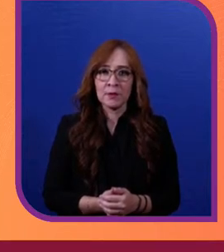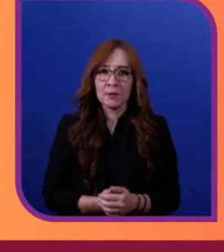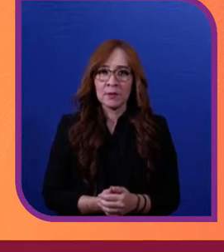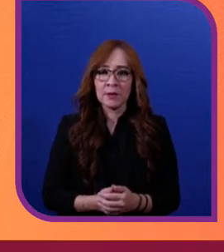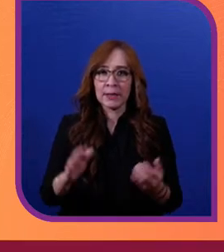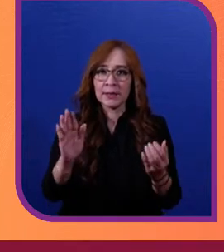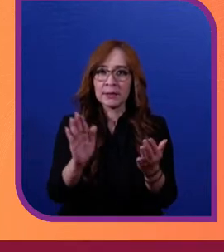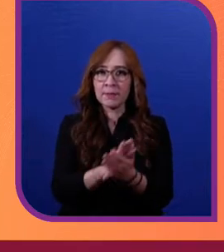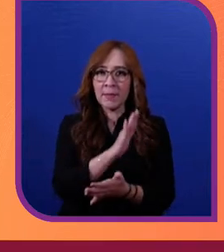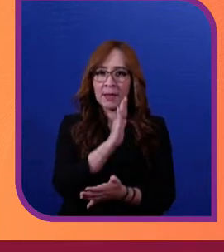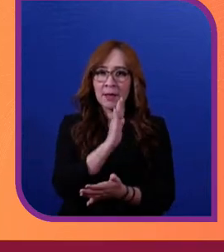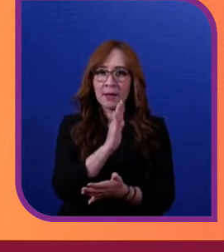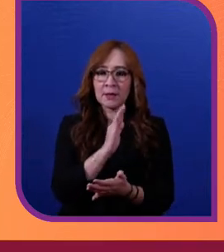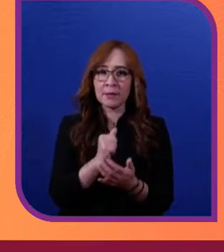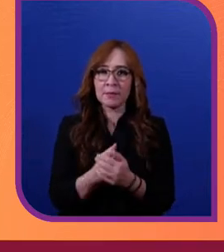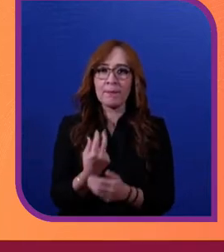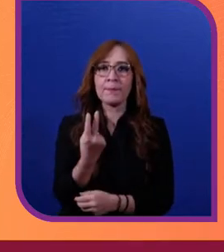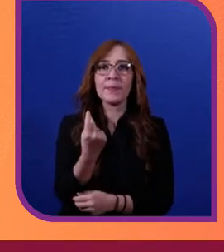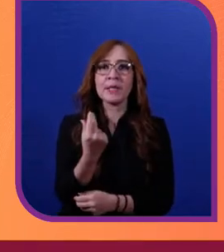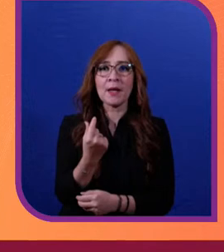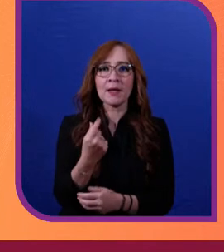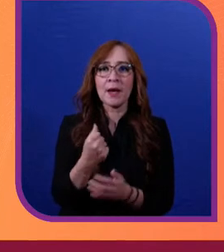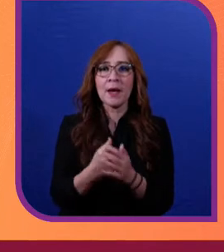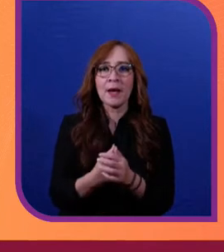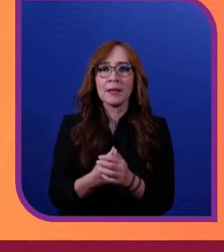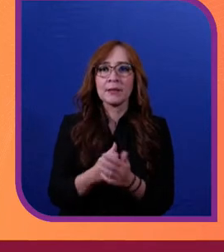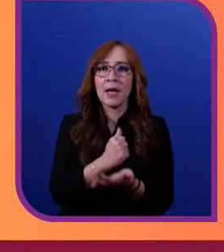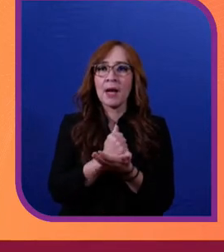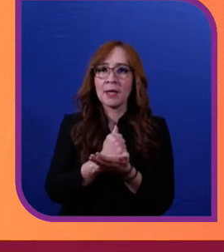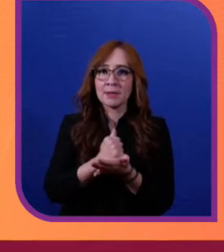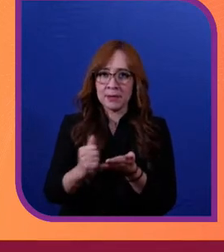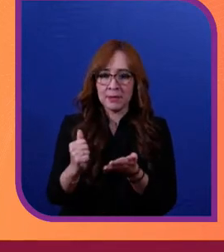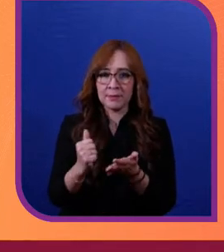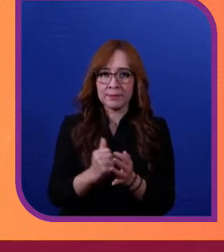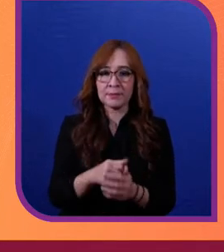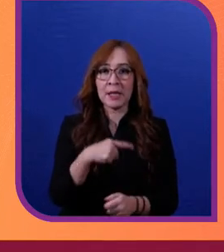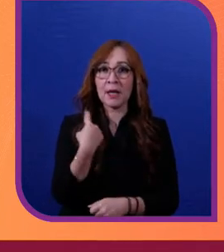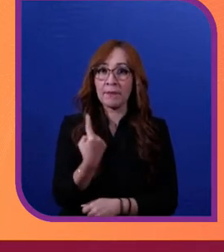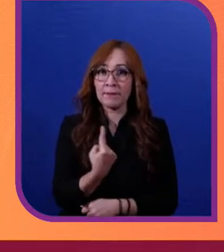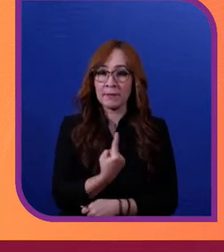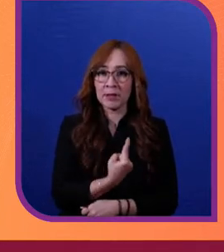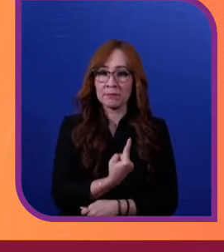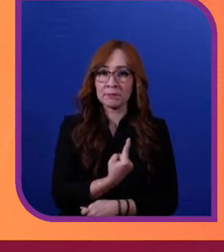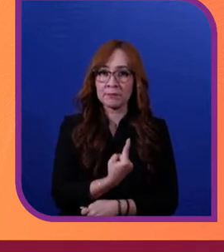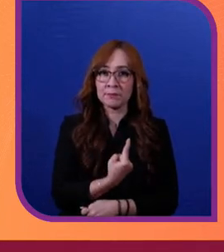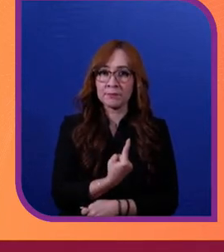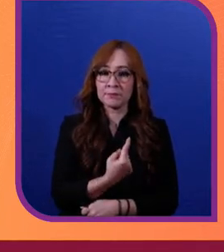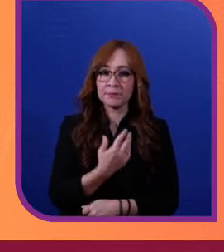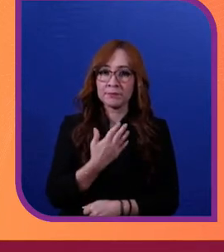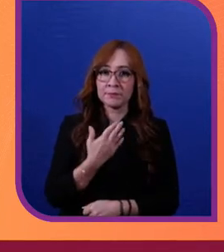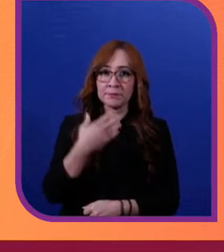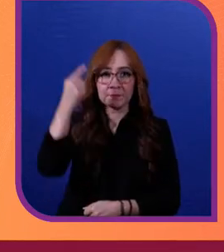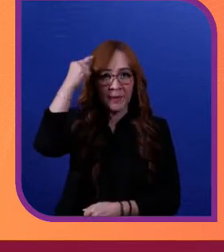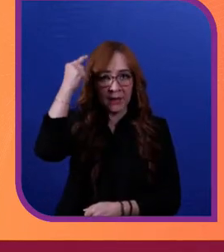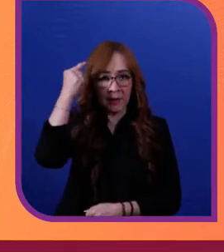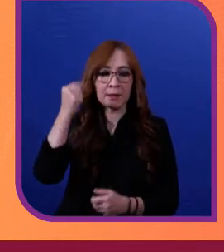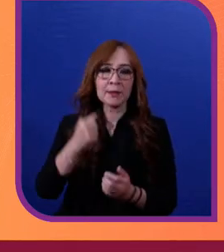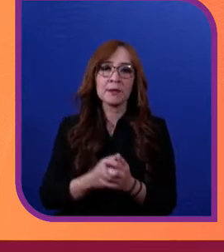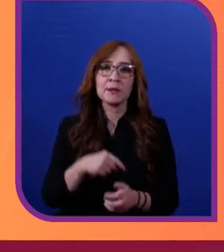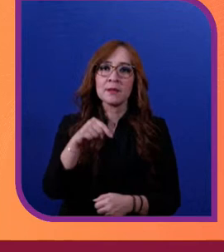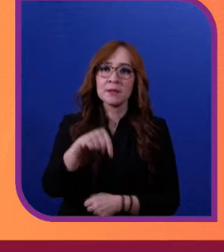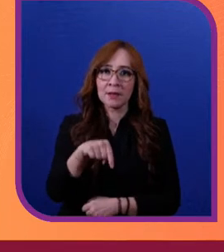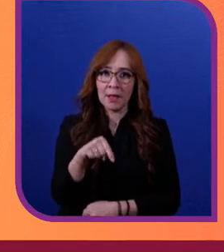asobi sleep I think a pilot given that the snow girl that et4